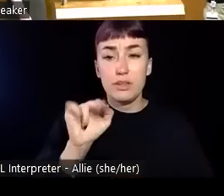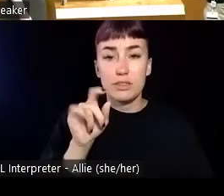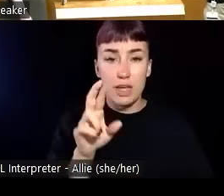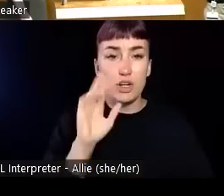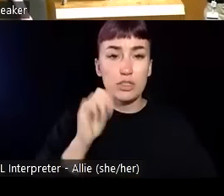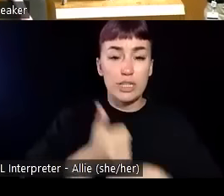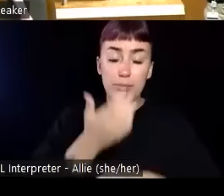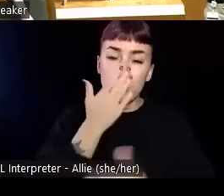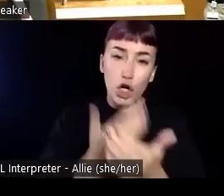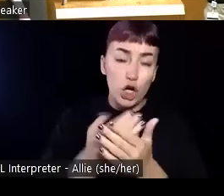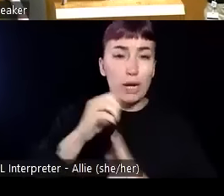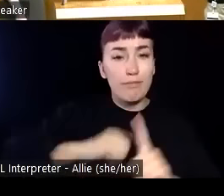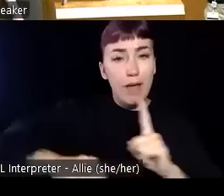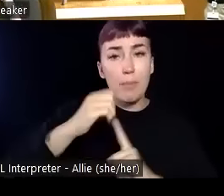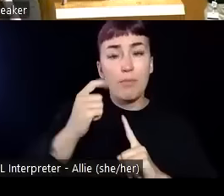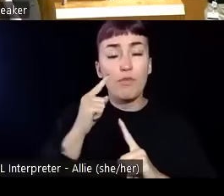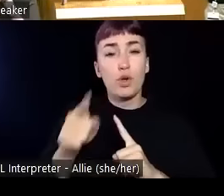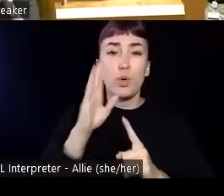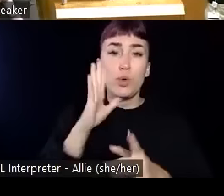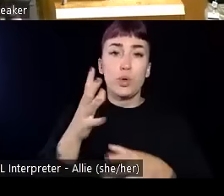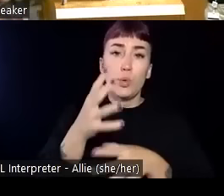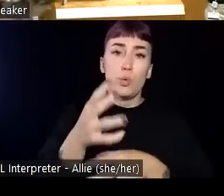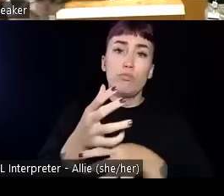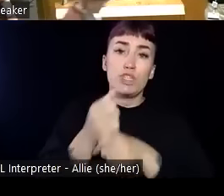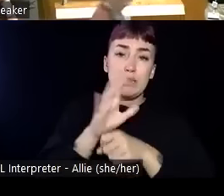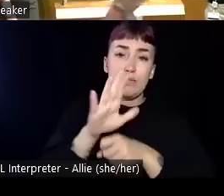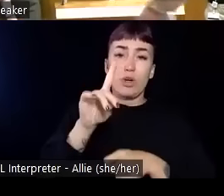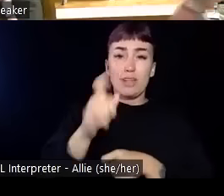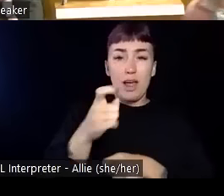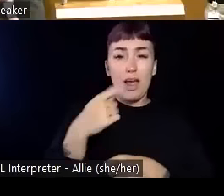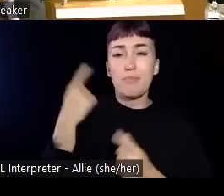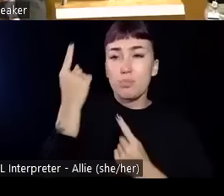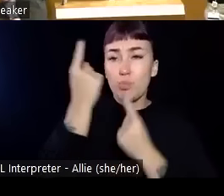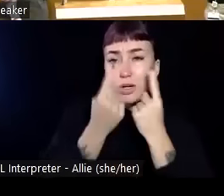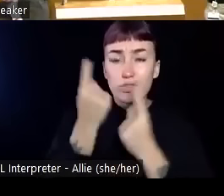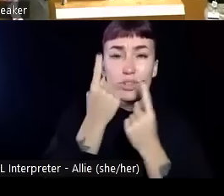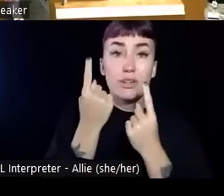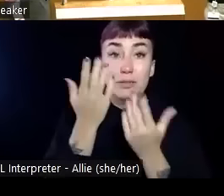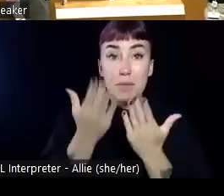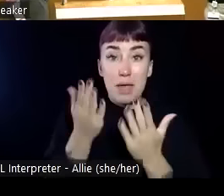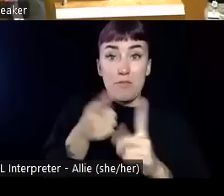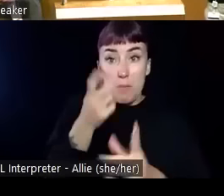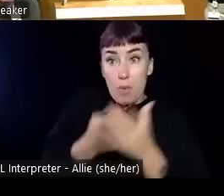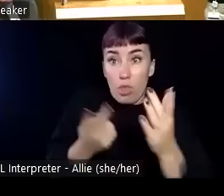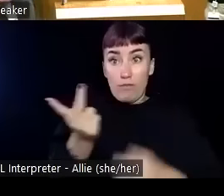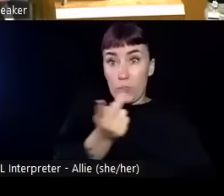good environment for you to receive the diagnosis. And I was wondering, maybe from both of you,